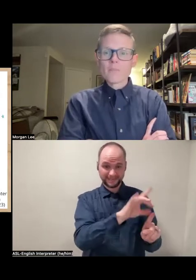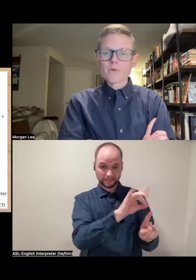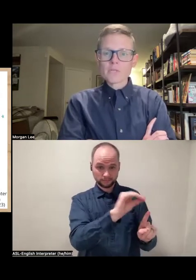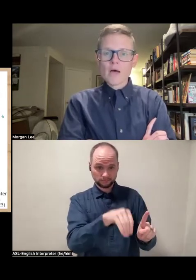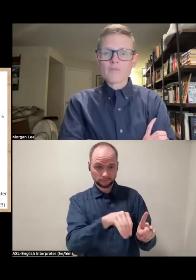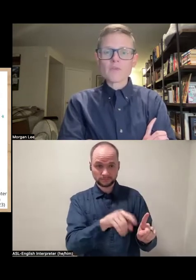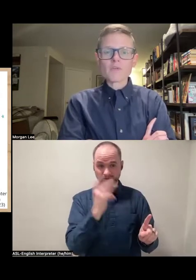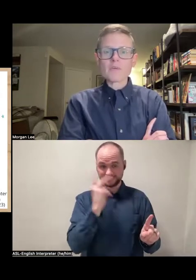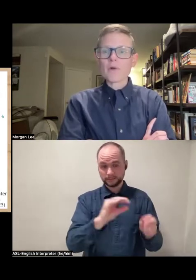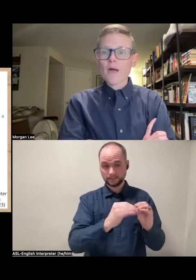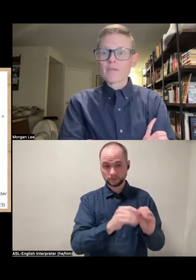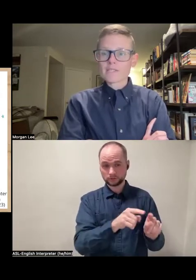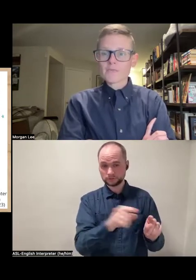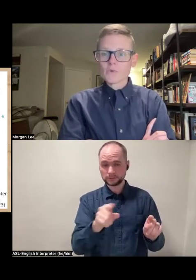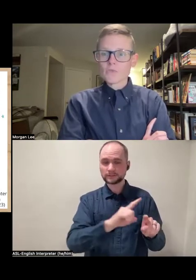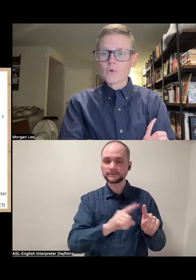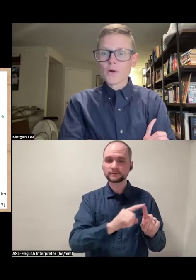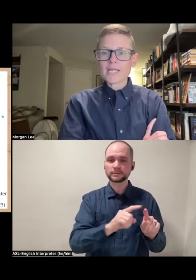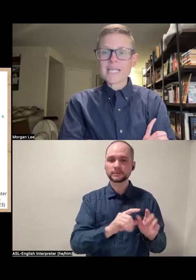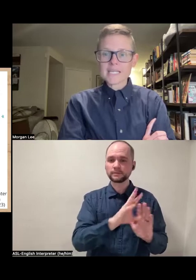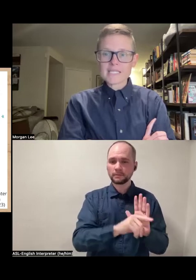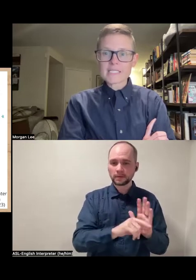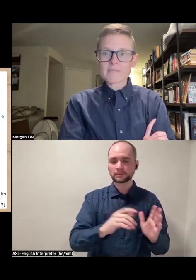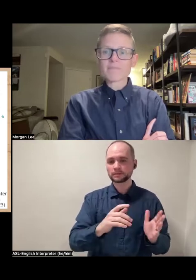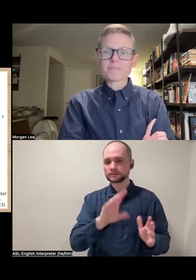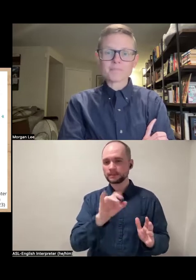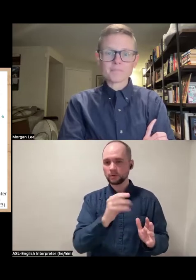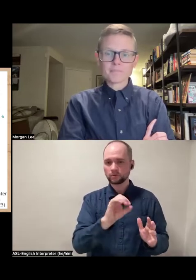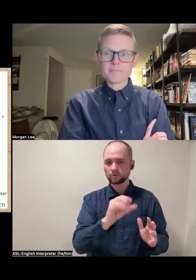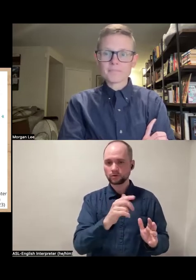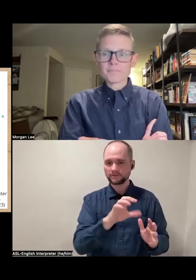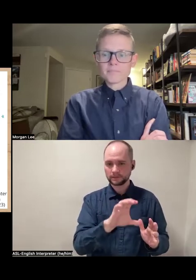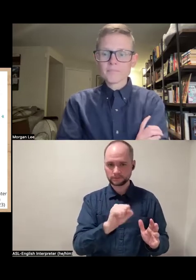the numbers of different demographics of students who are in attendance.